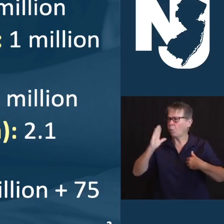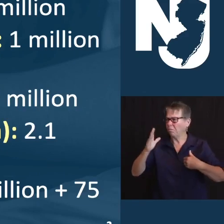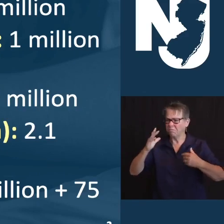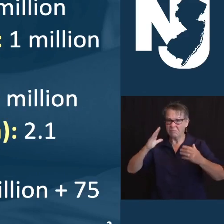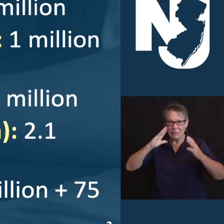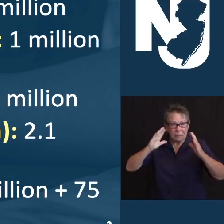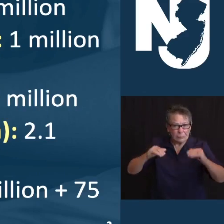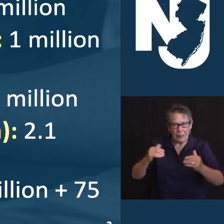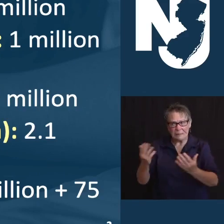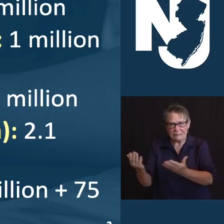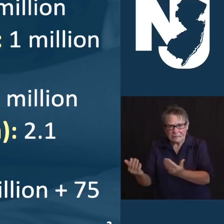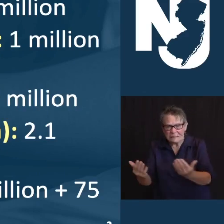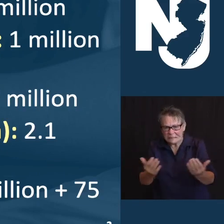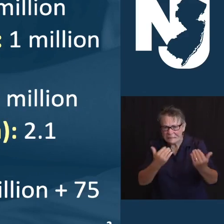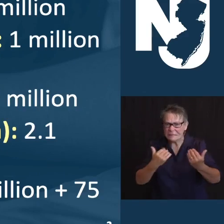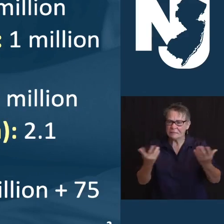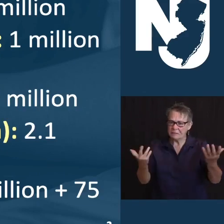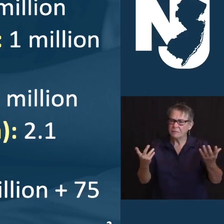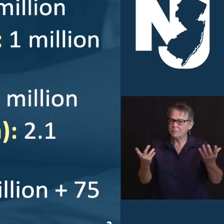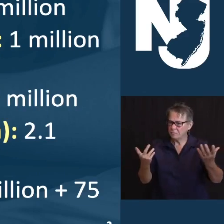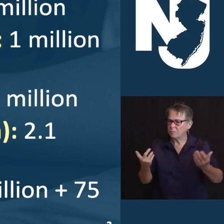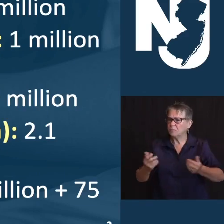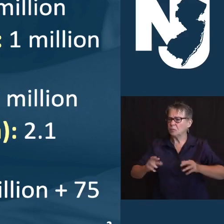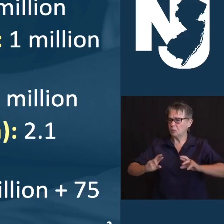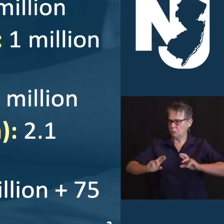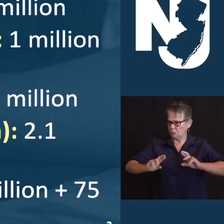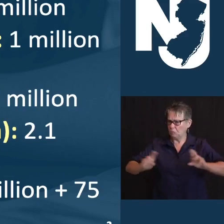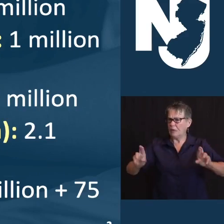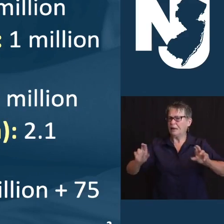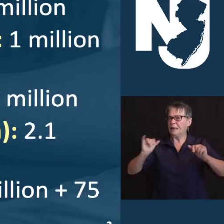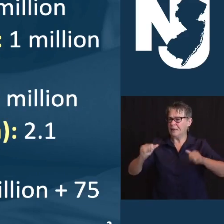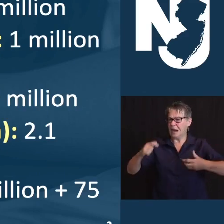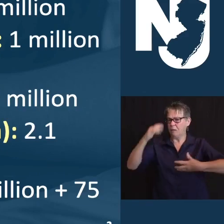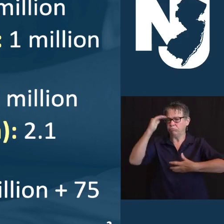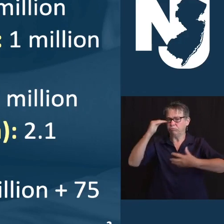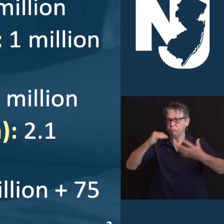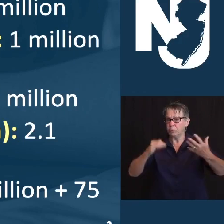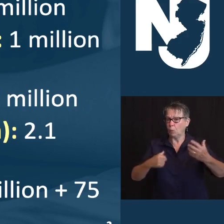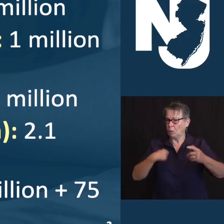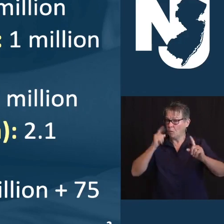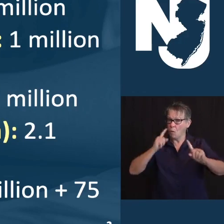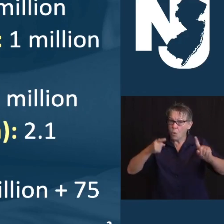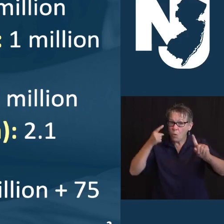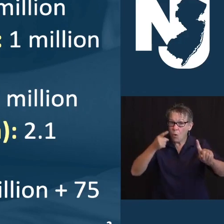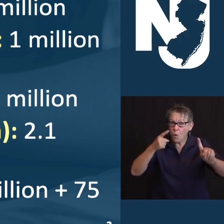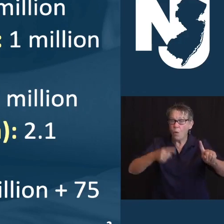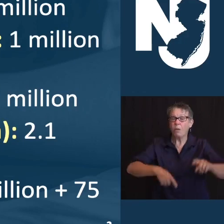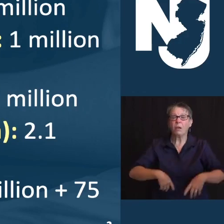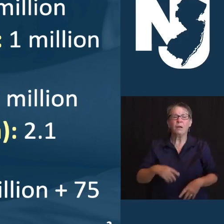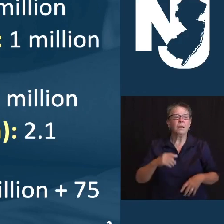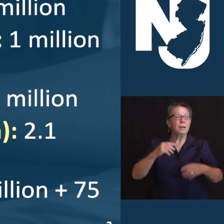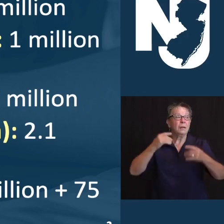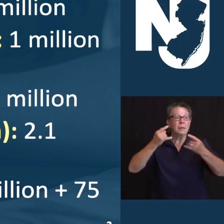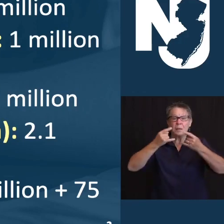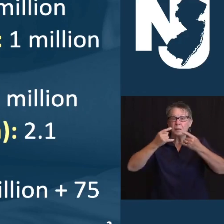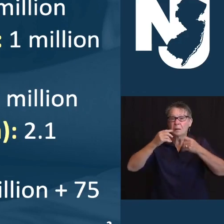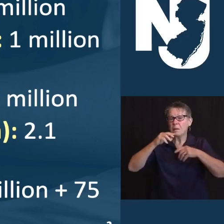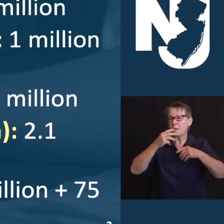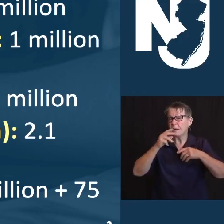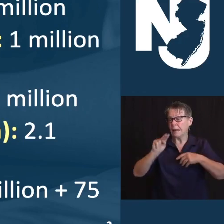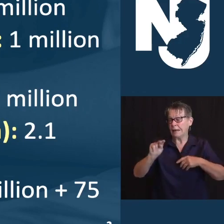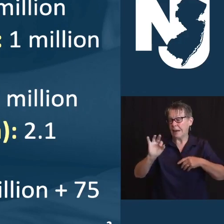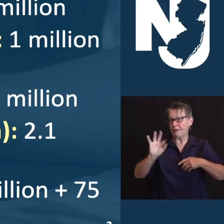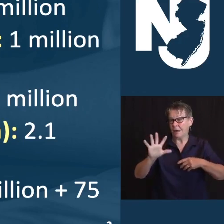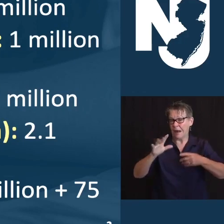as you can see, we've set a goal of 5 million N95 masks. We're already, I'm happy to say, 94% of the way toward meeting